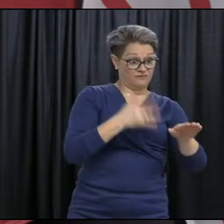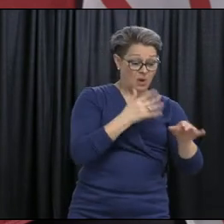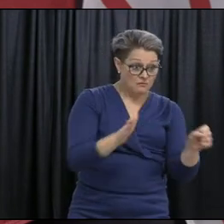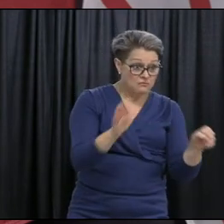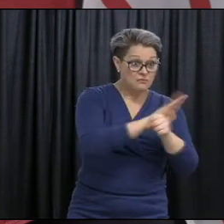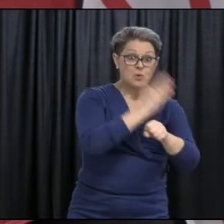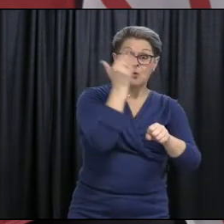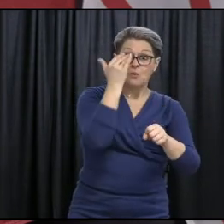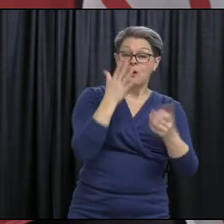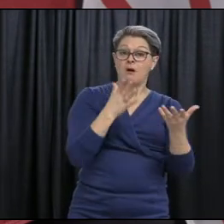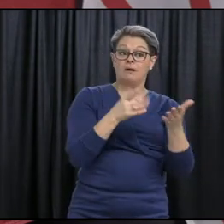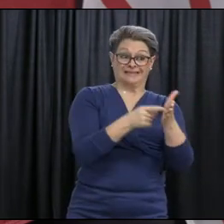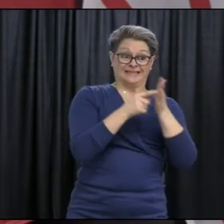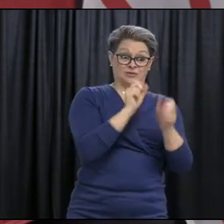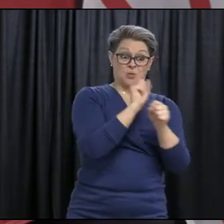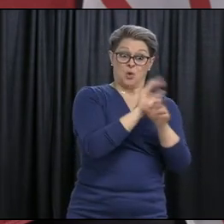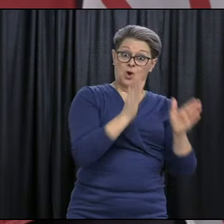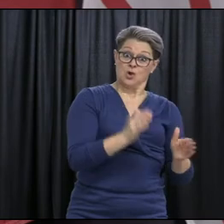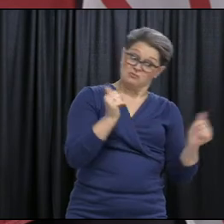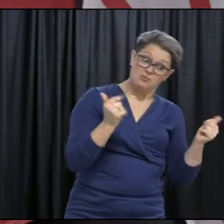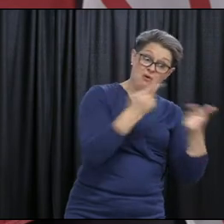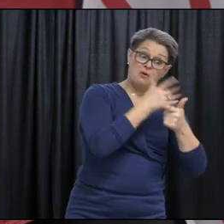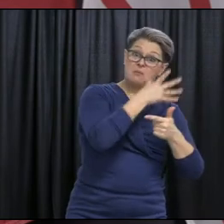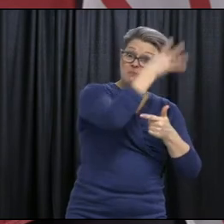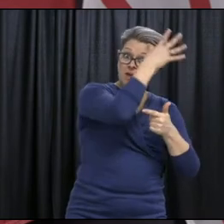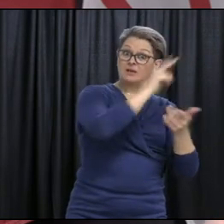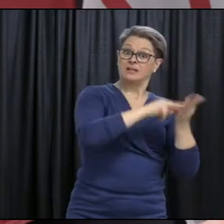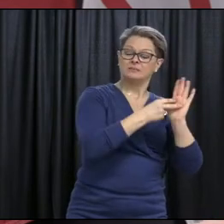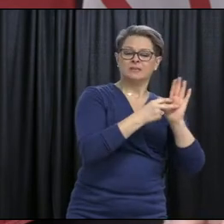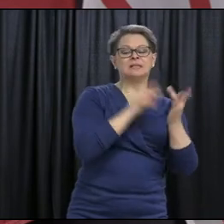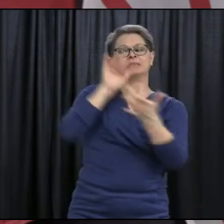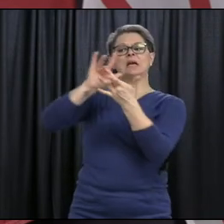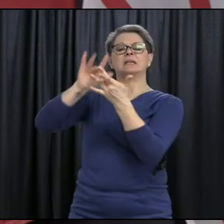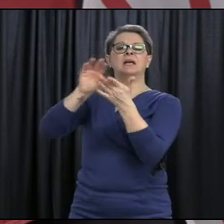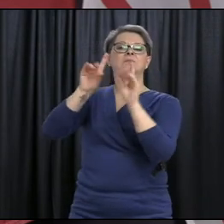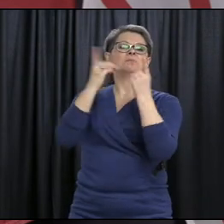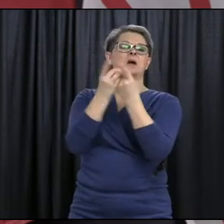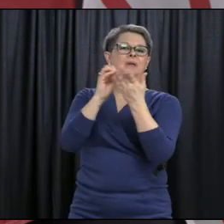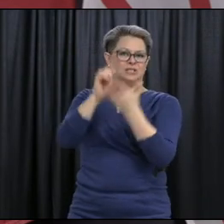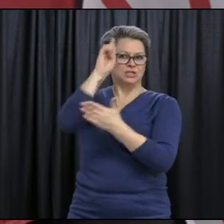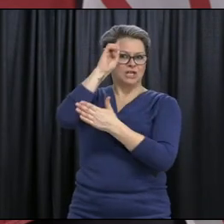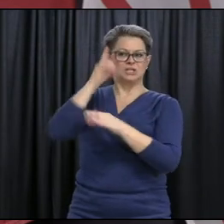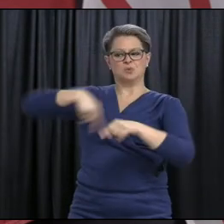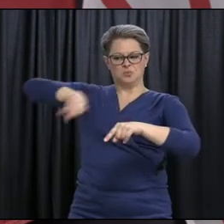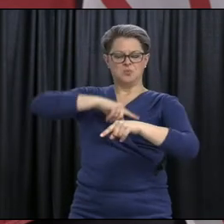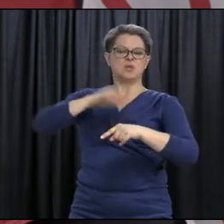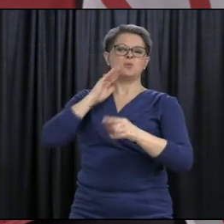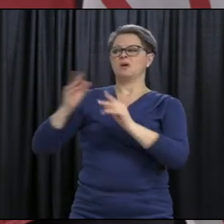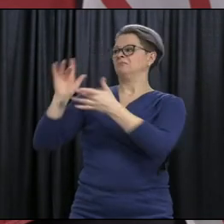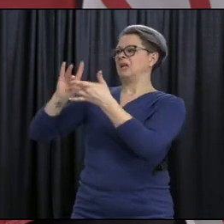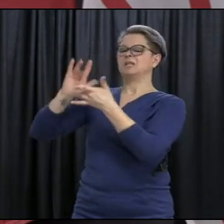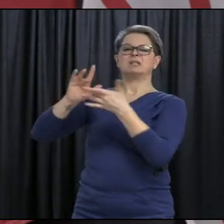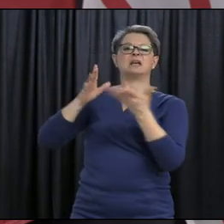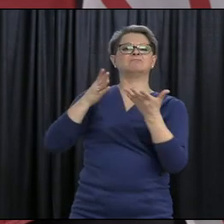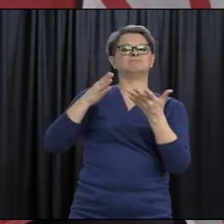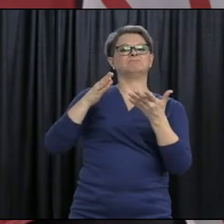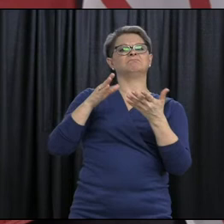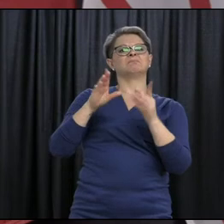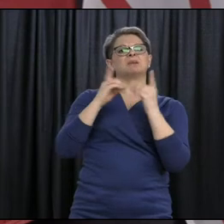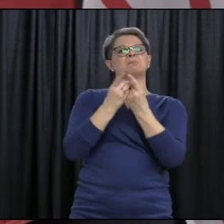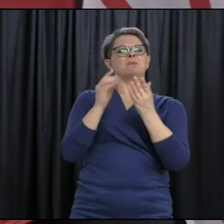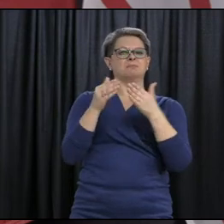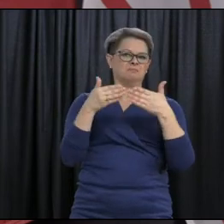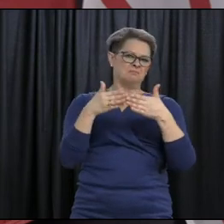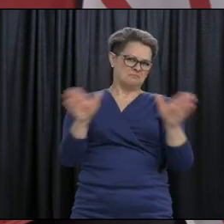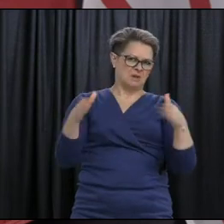should advise the Department of Education, and we will consult with Public Health. The Chief Medical Officer of Health